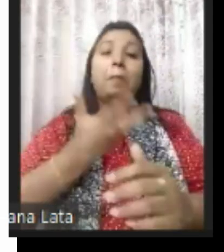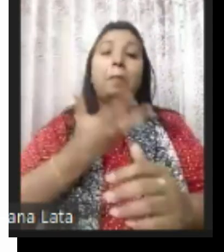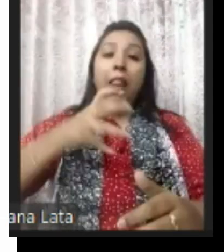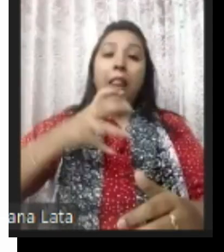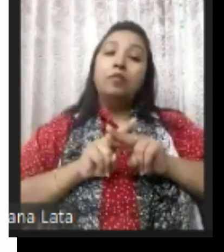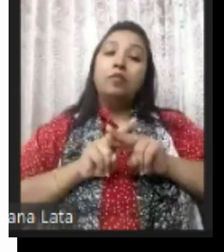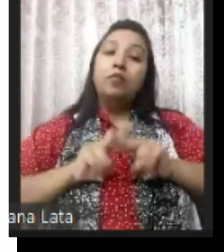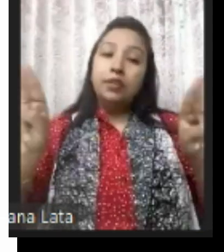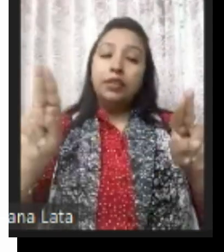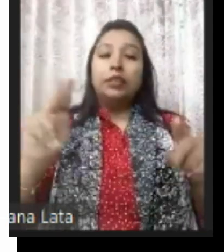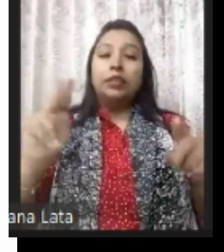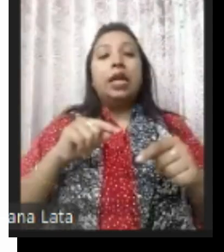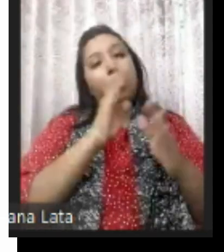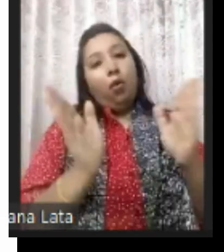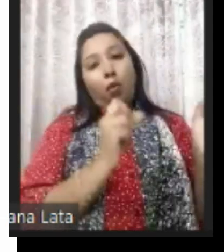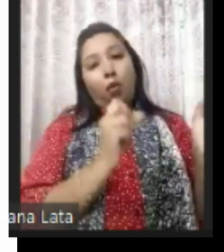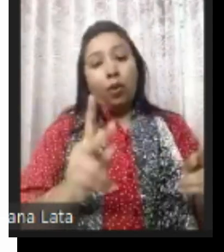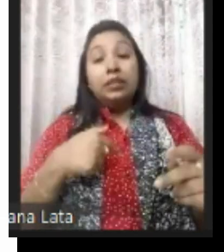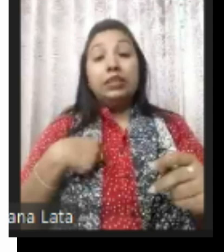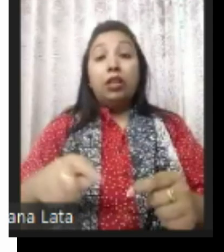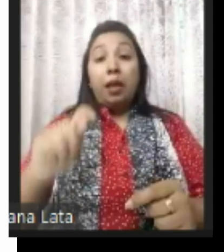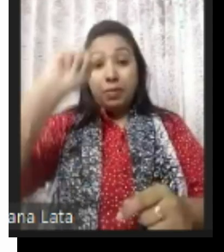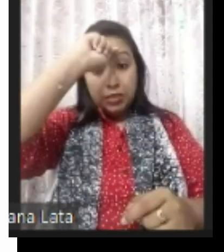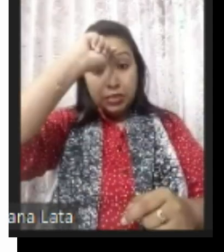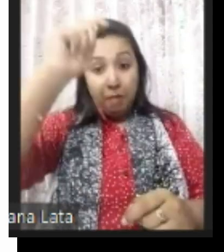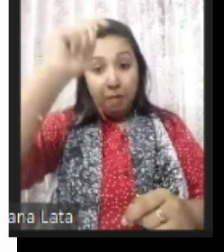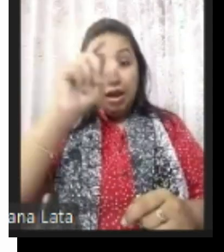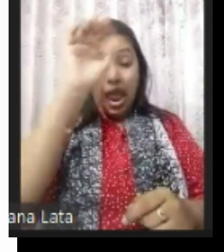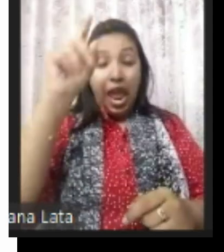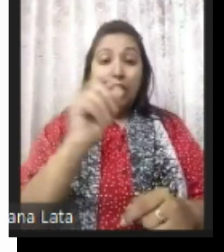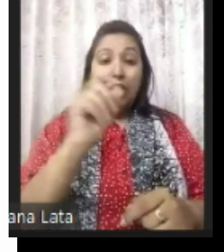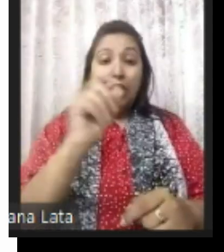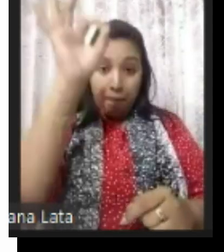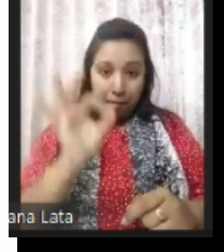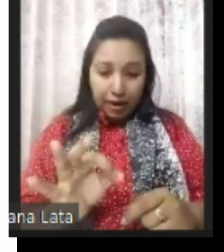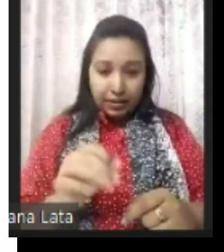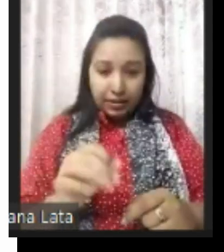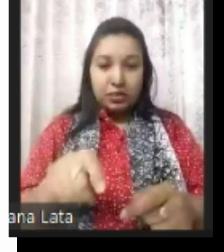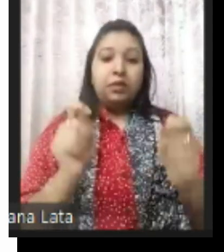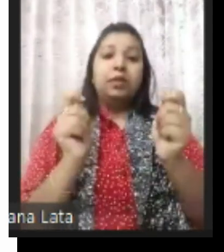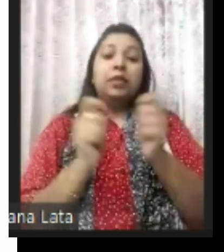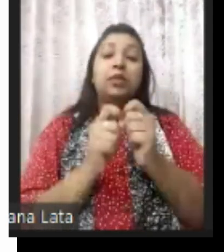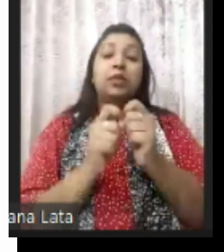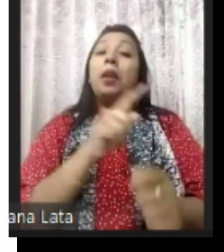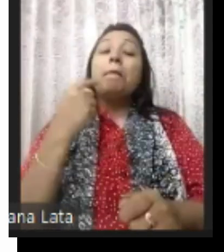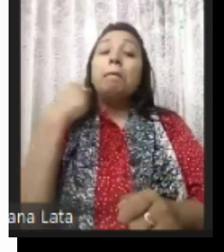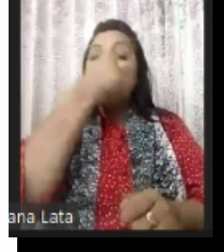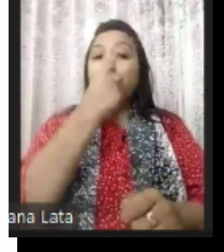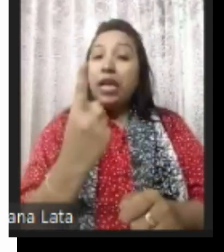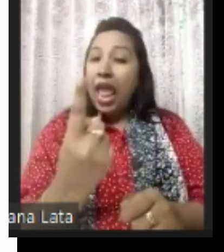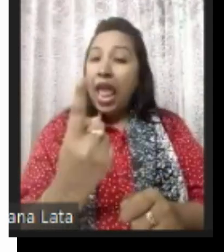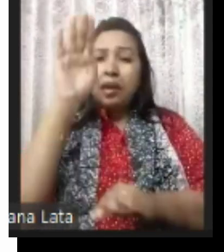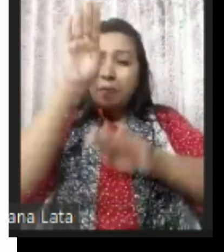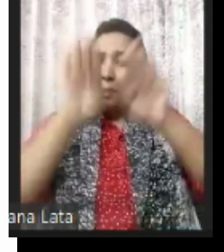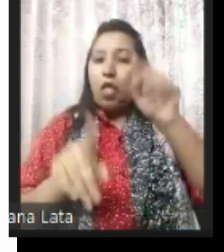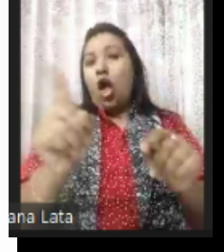smart Bangladesh, we are our vision 2041. There will be no discrimination for people with disabilities. We are working hard